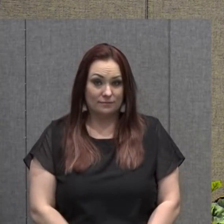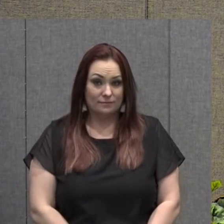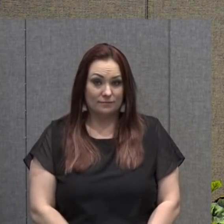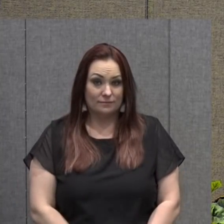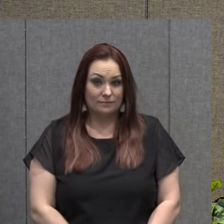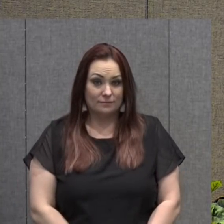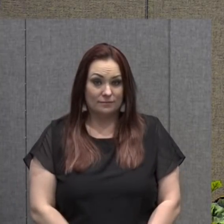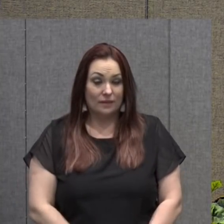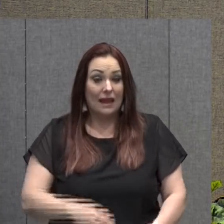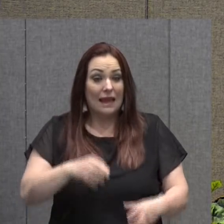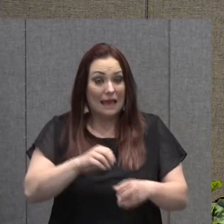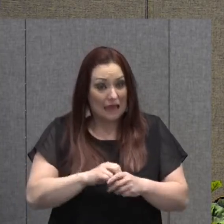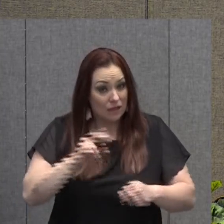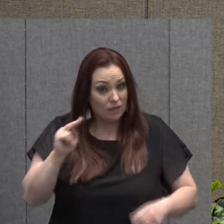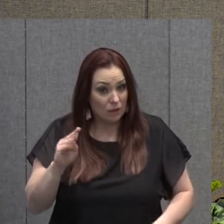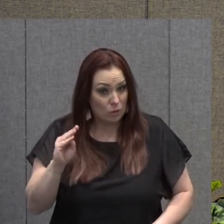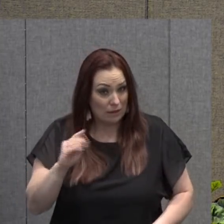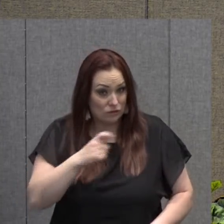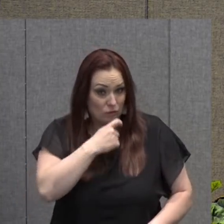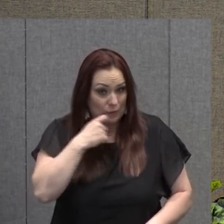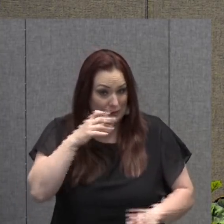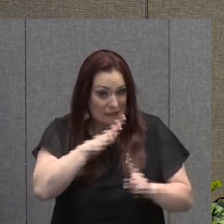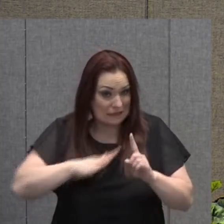In the New Mexico desert,